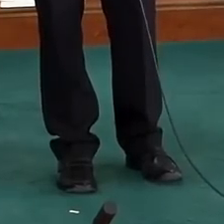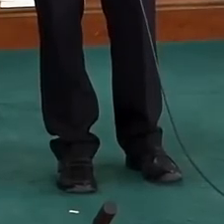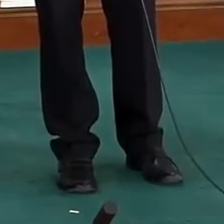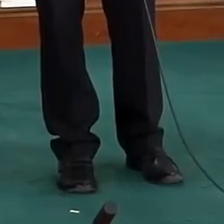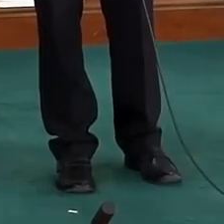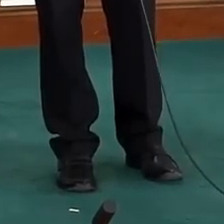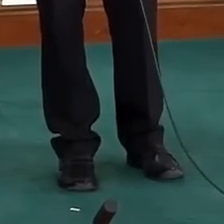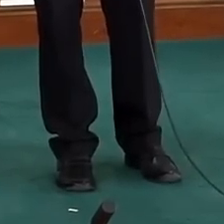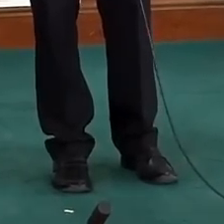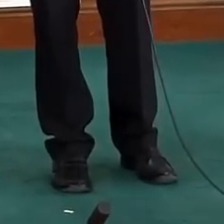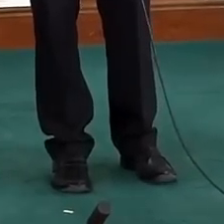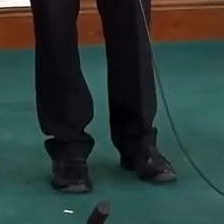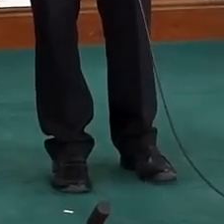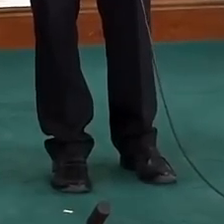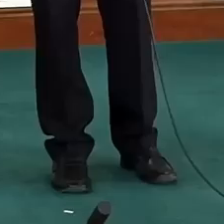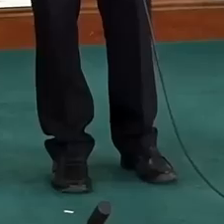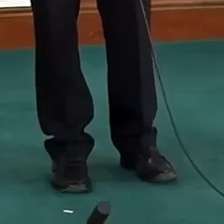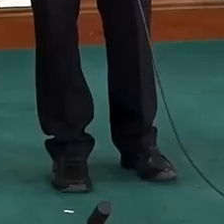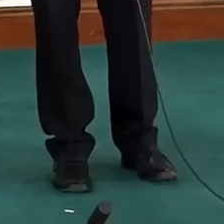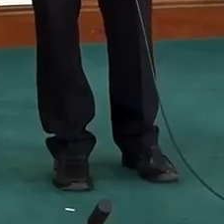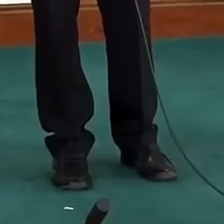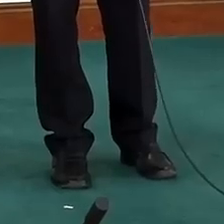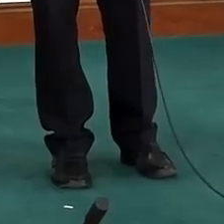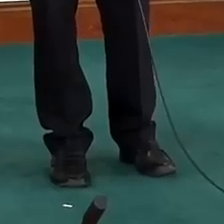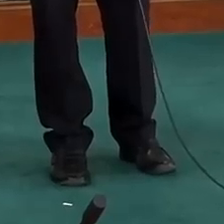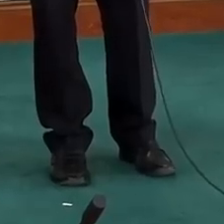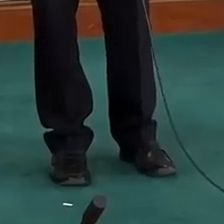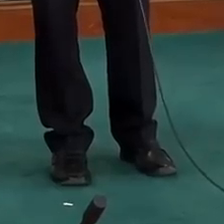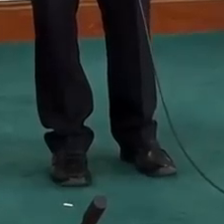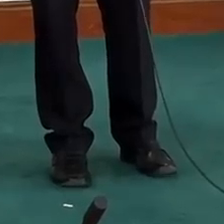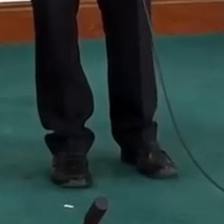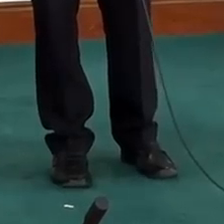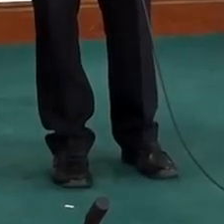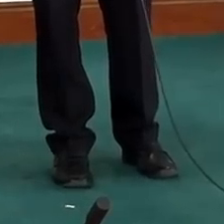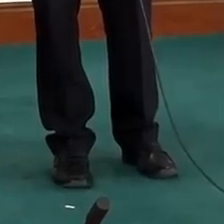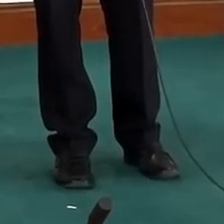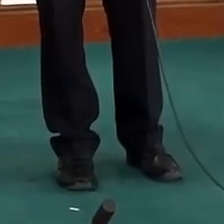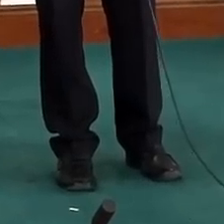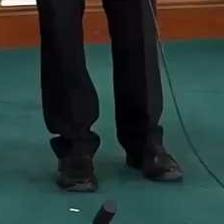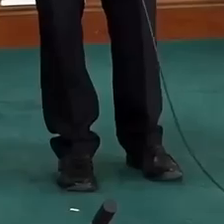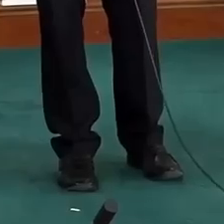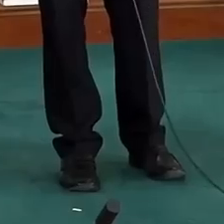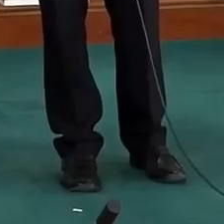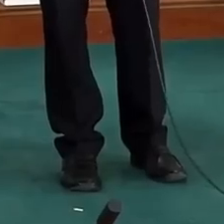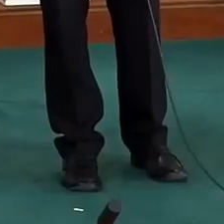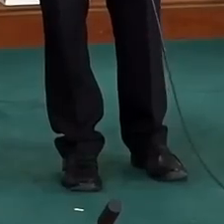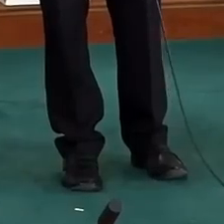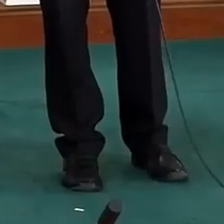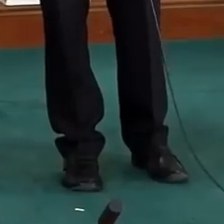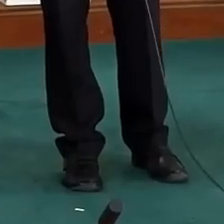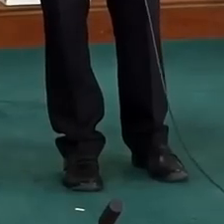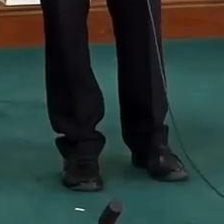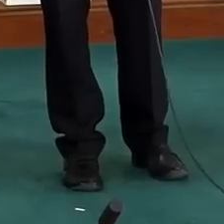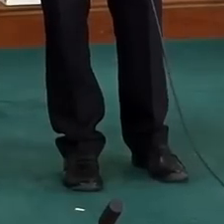Come. You have not yet given your heart to the Lord. This is the moment. Come. Let it record in heaven.